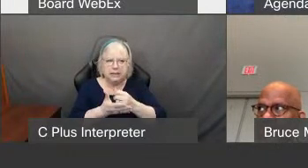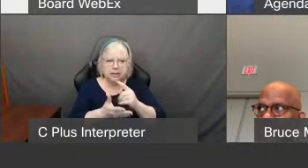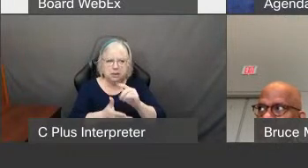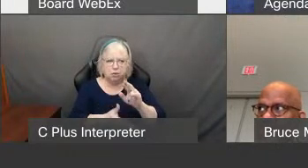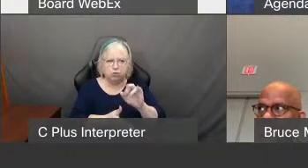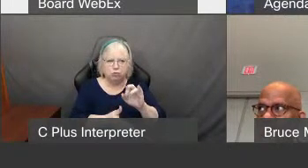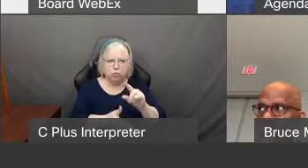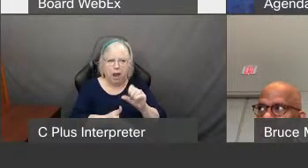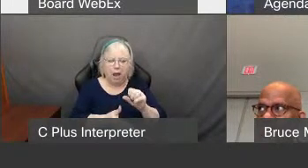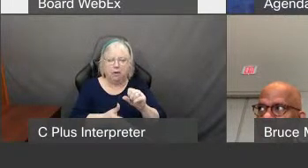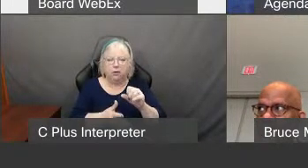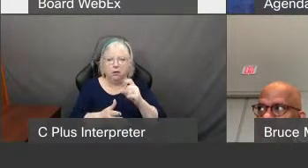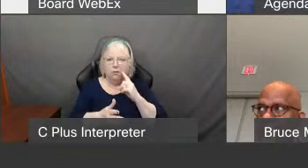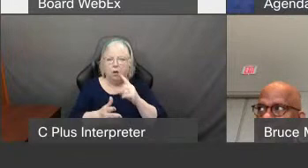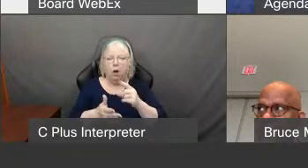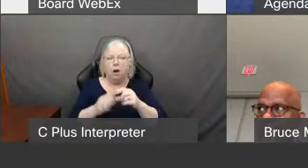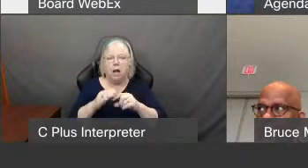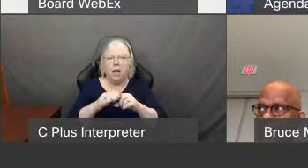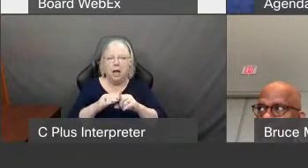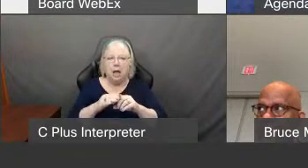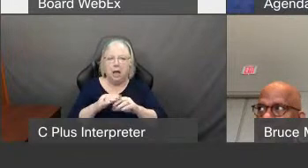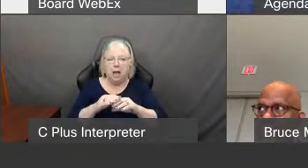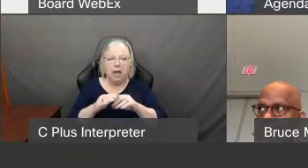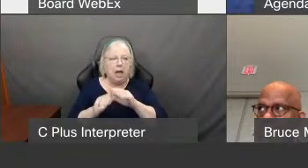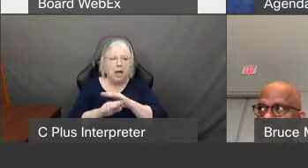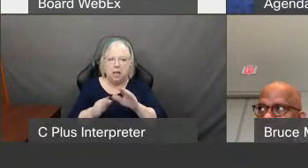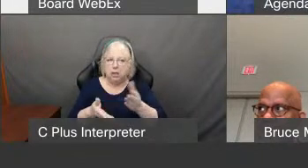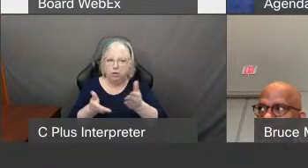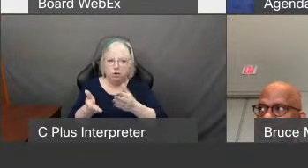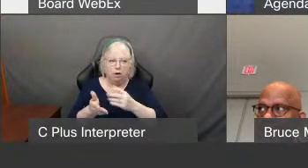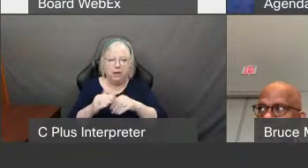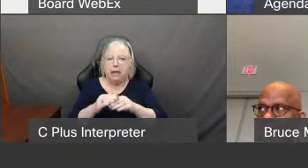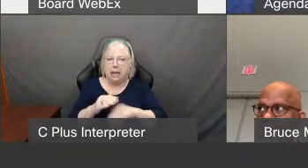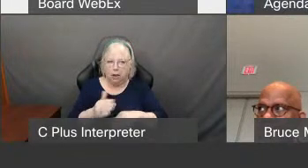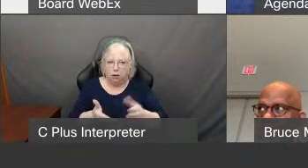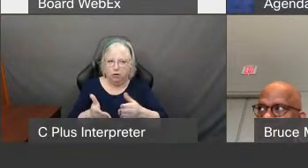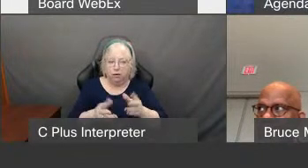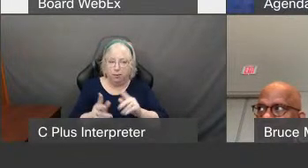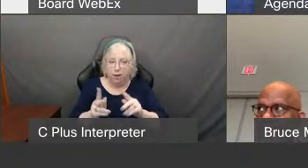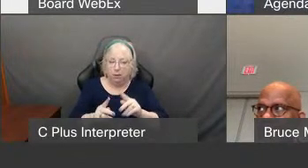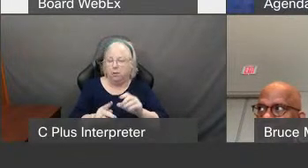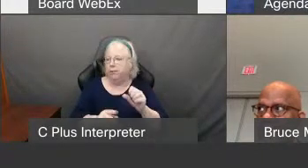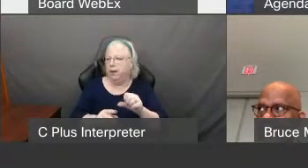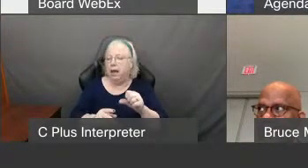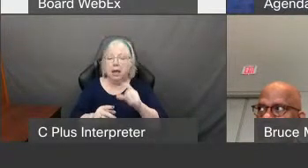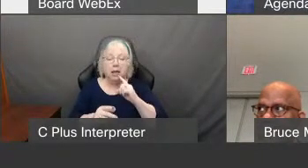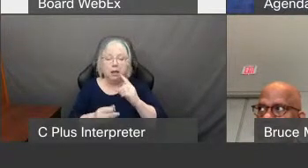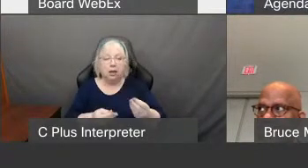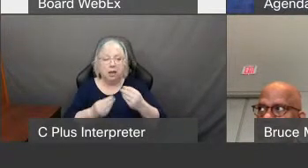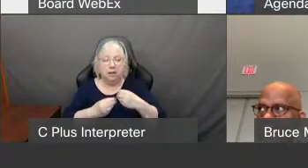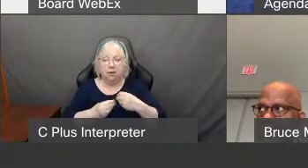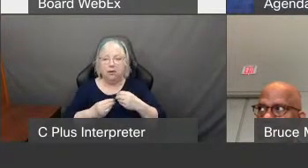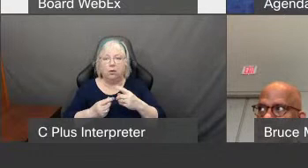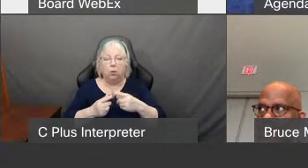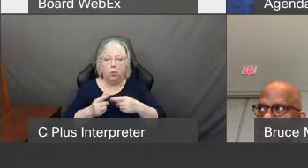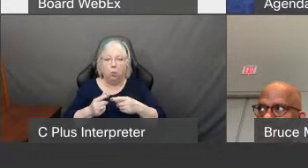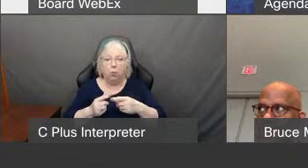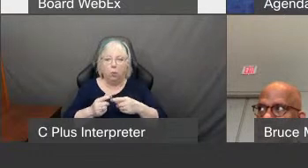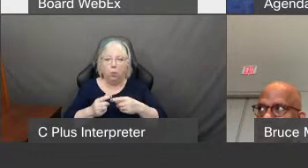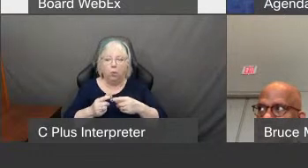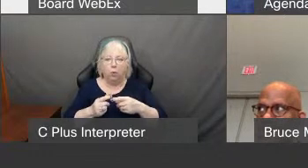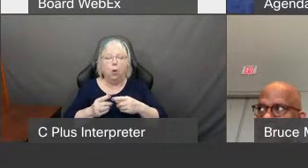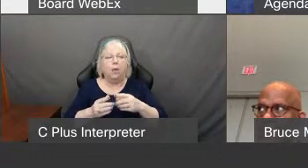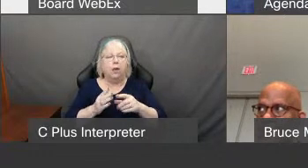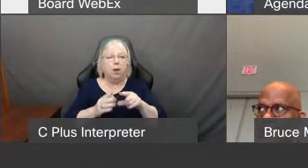underserved and underserved. Yes. Can you get us, when available, a copy of what the qualified census tracts